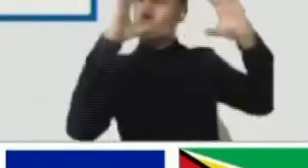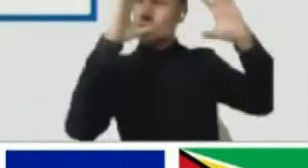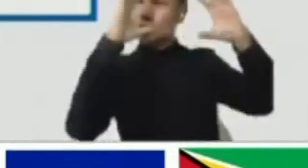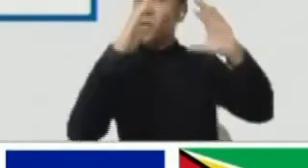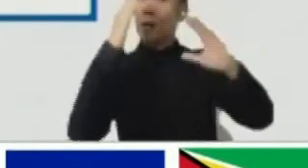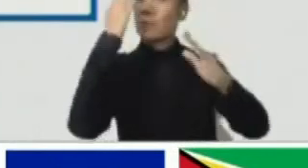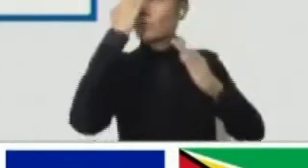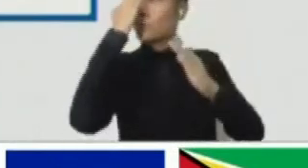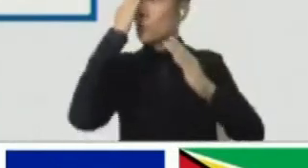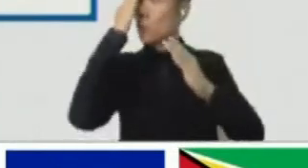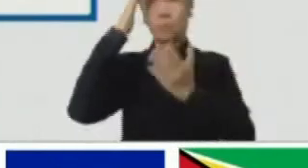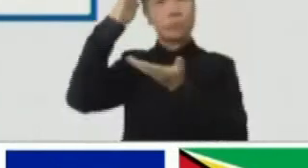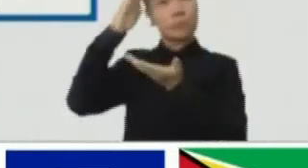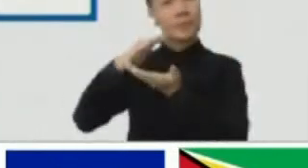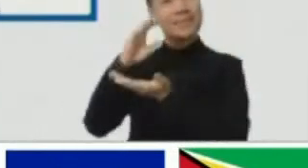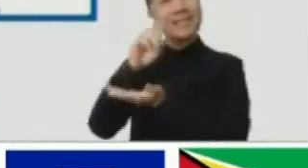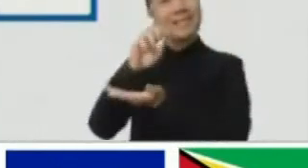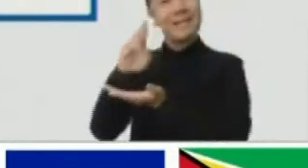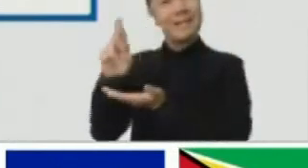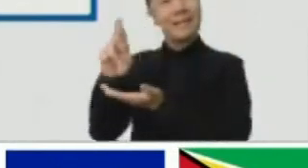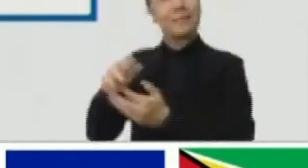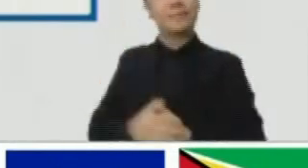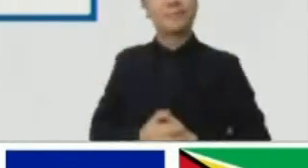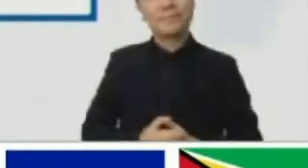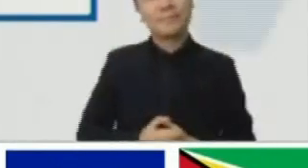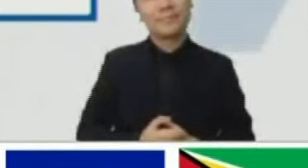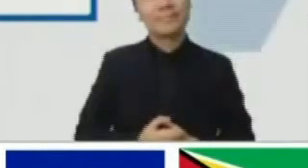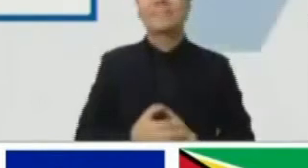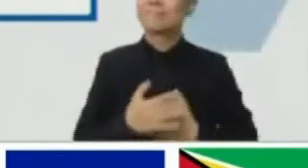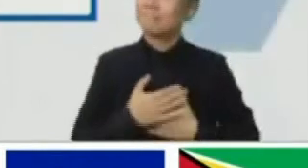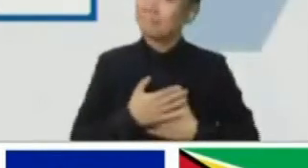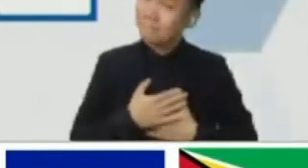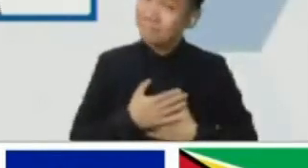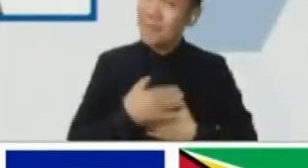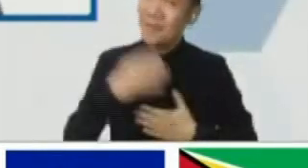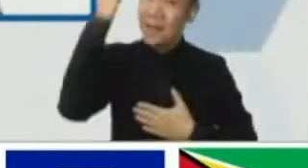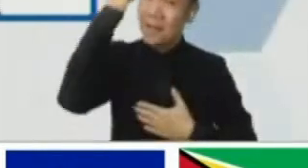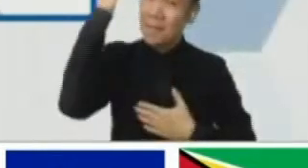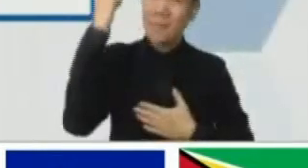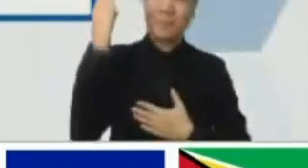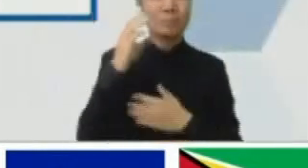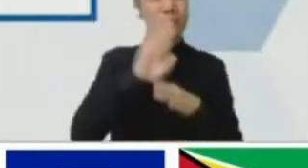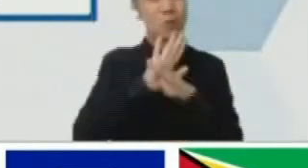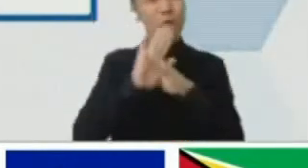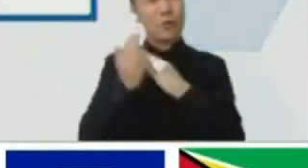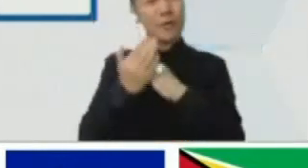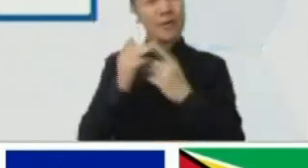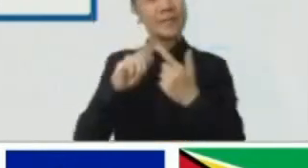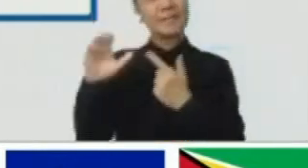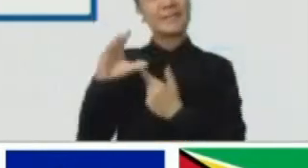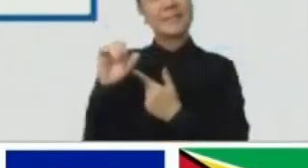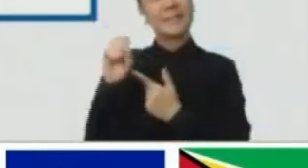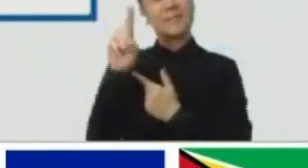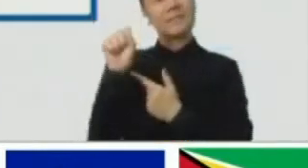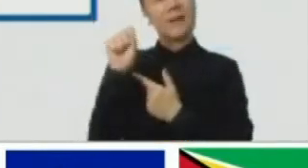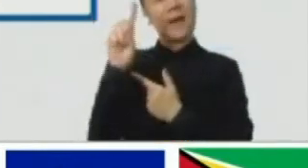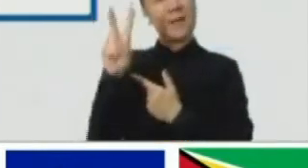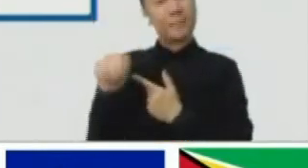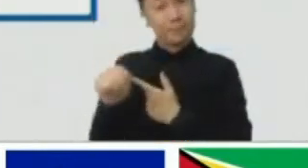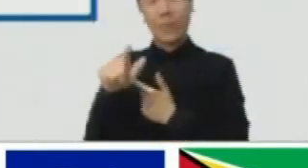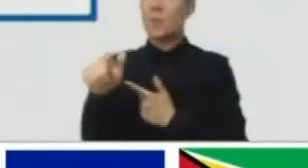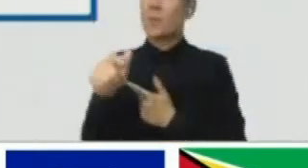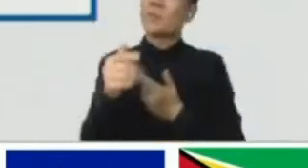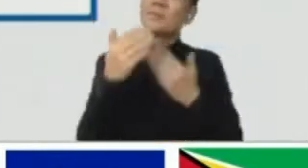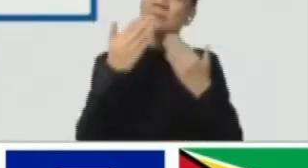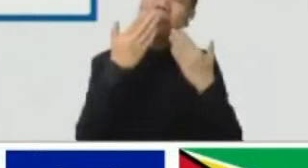Once again, my gratitude to the government of Jamaica, as well as to SIDEMA, for persevering with the